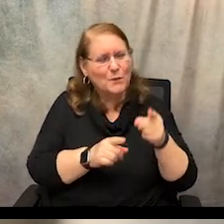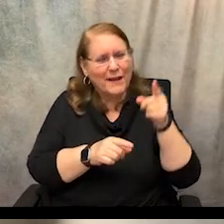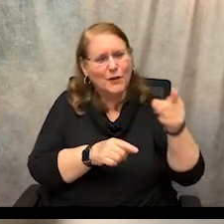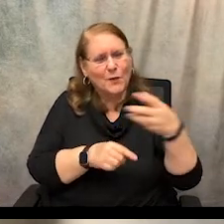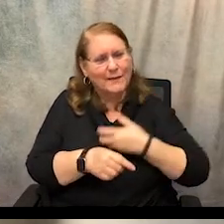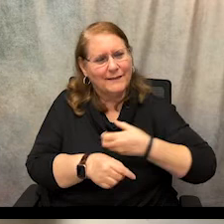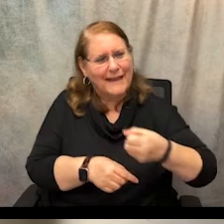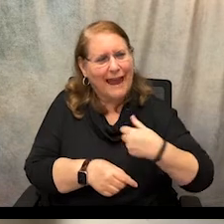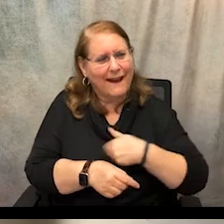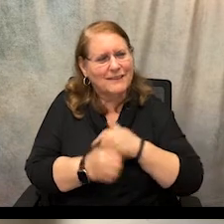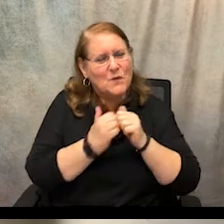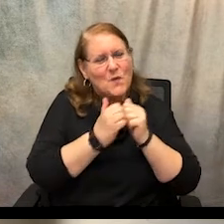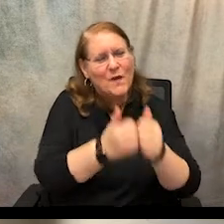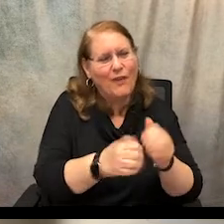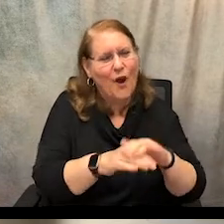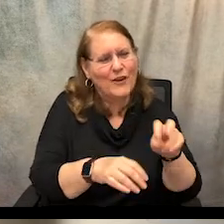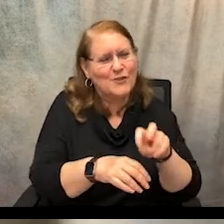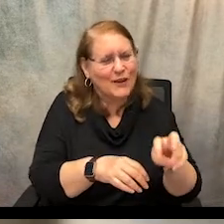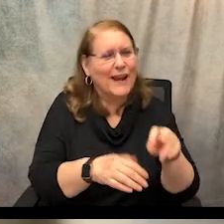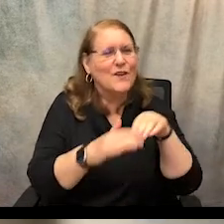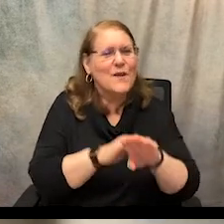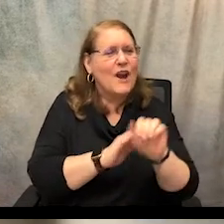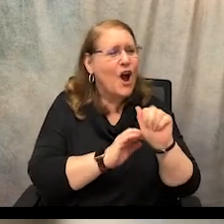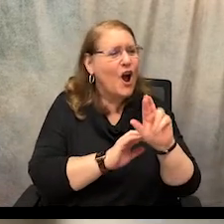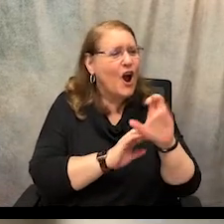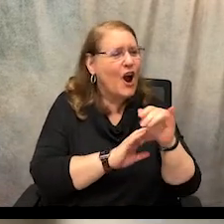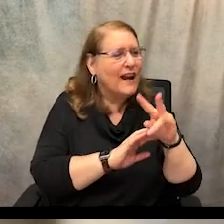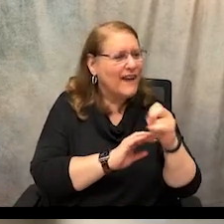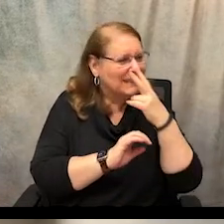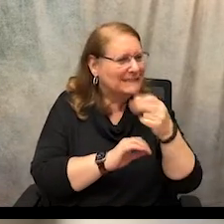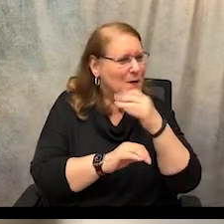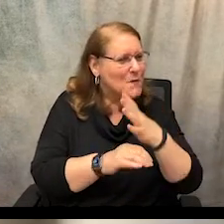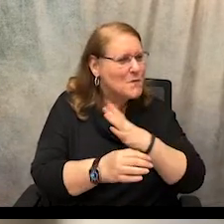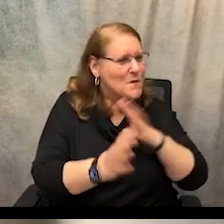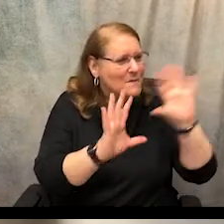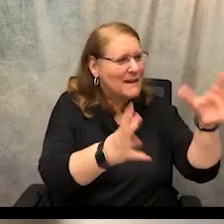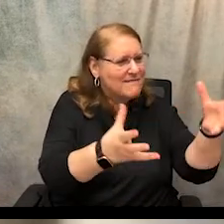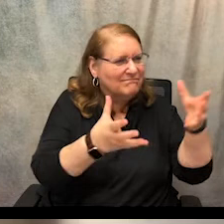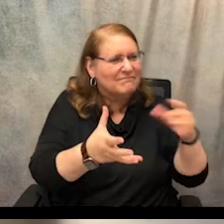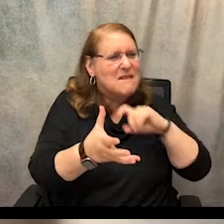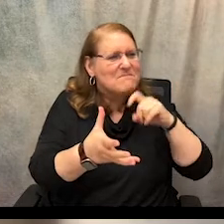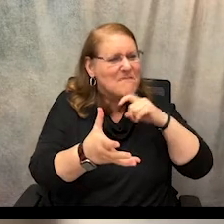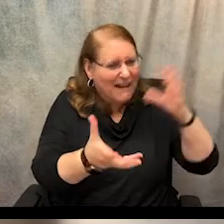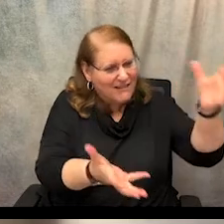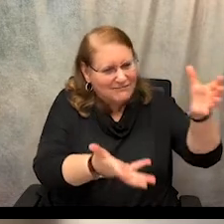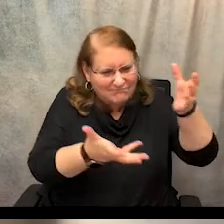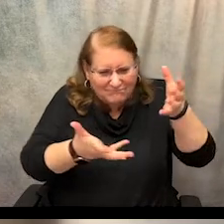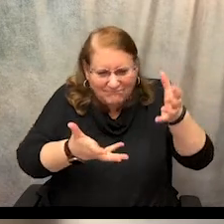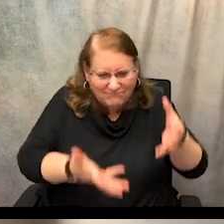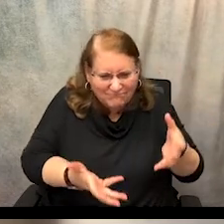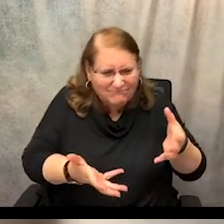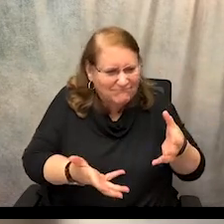go to the archive and you see the woman bringing out this huge metal thing filled with archival files. I felt like